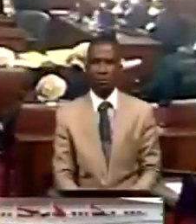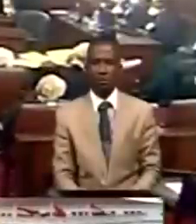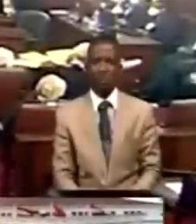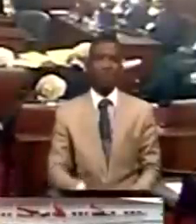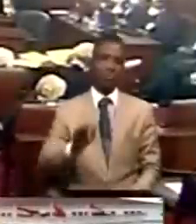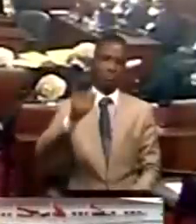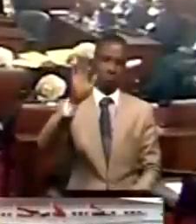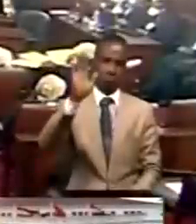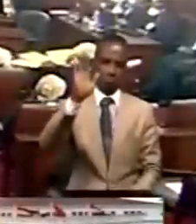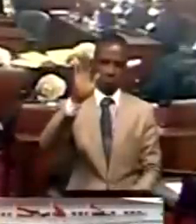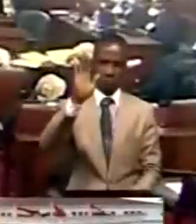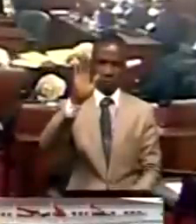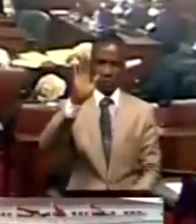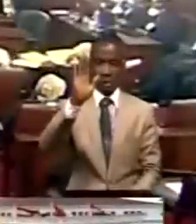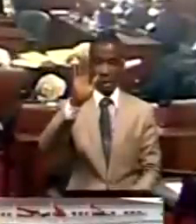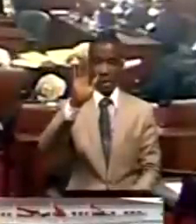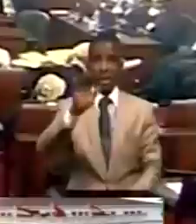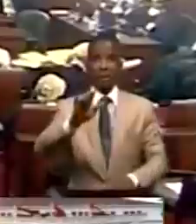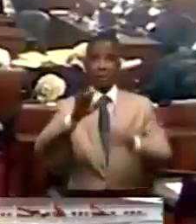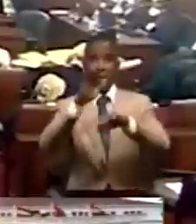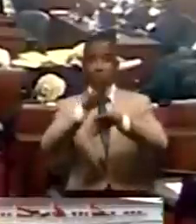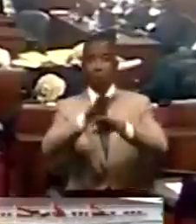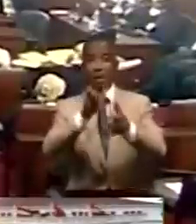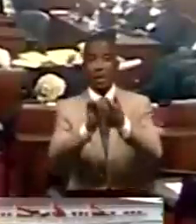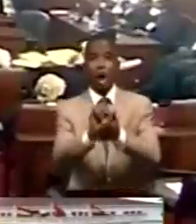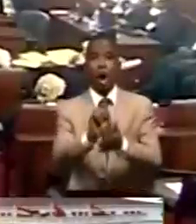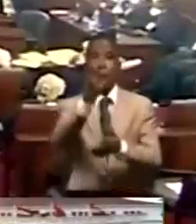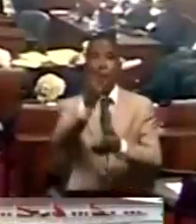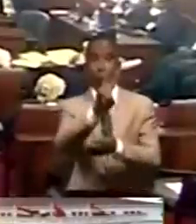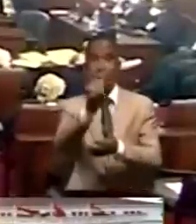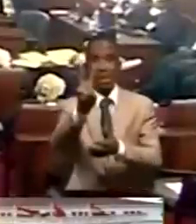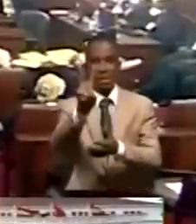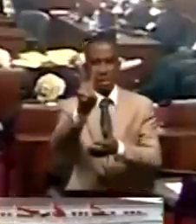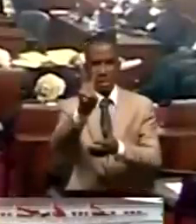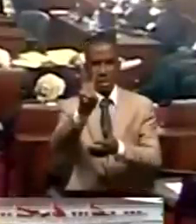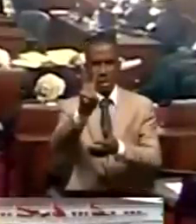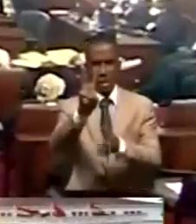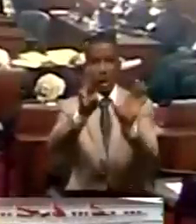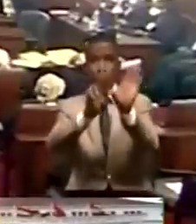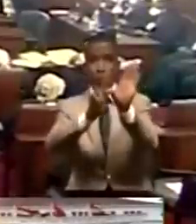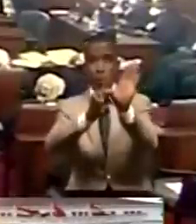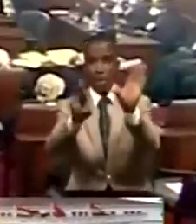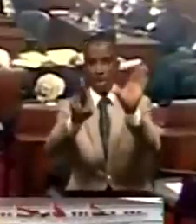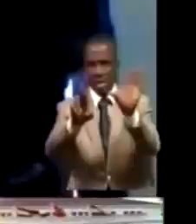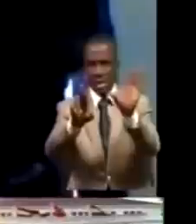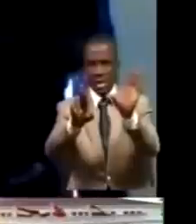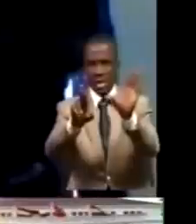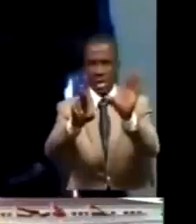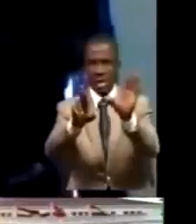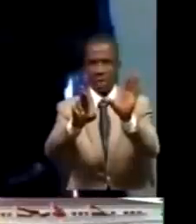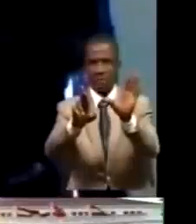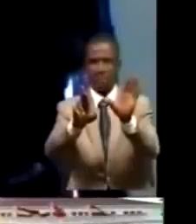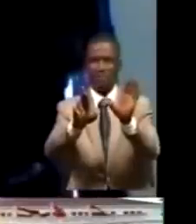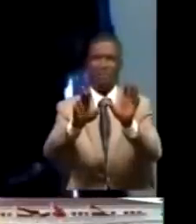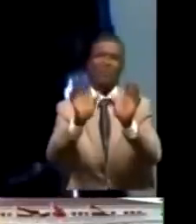My lords, so in respect of Upper West Region, the fax was also received.